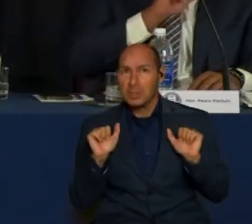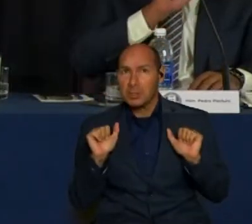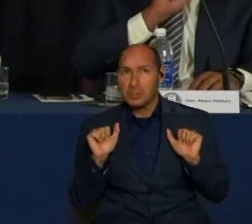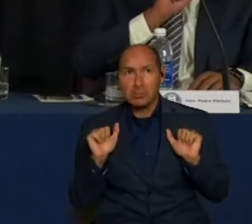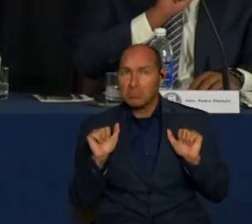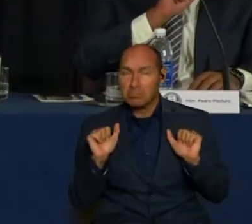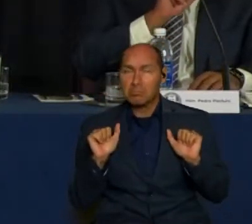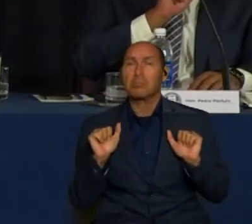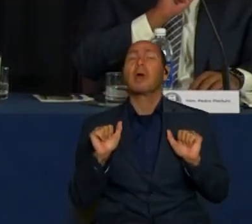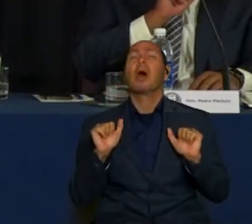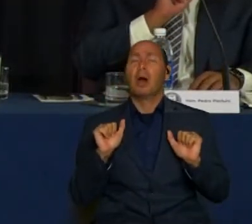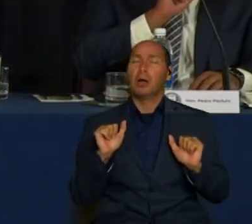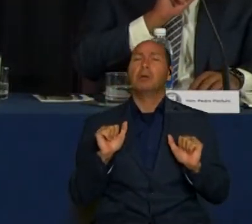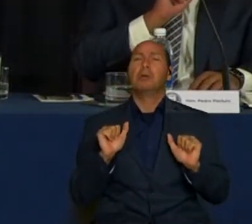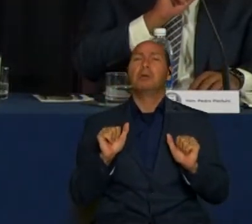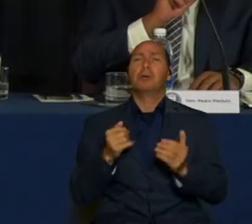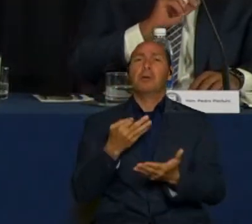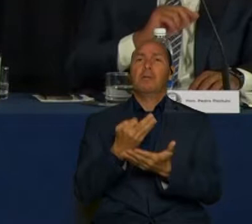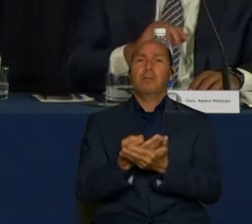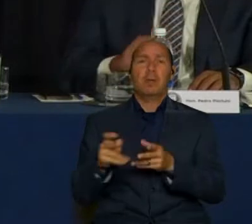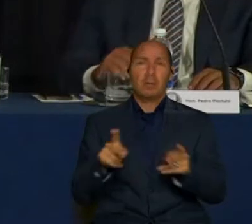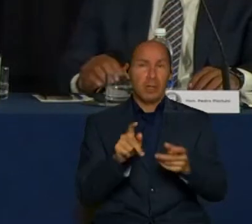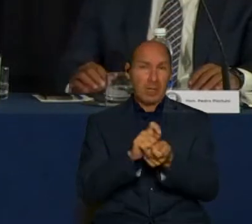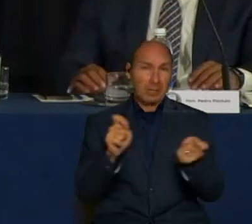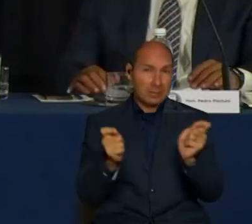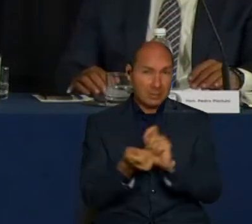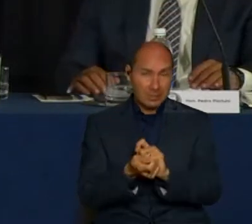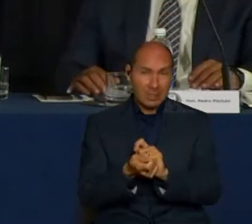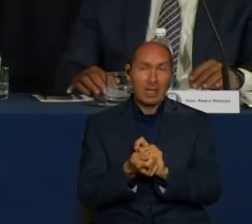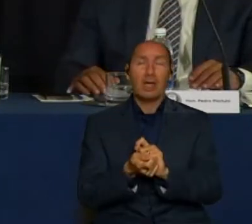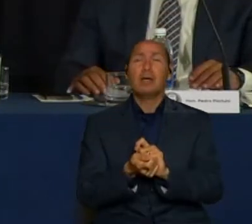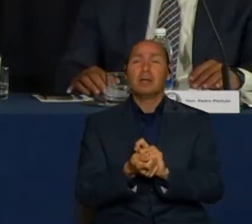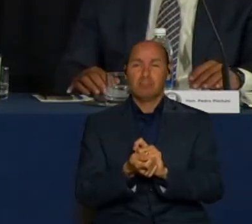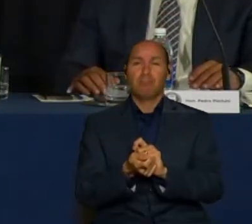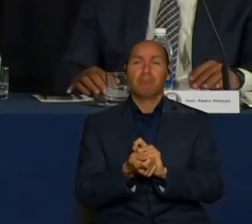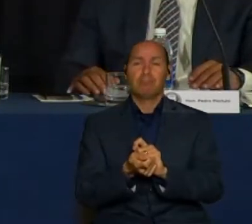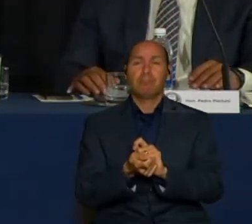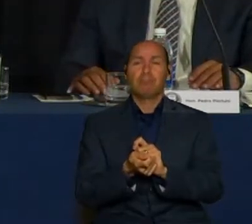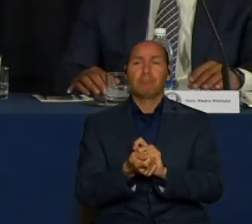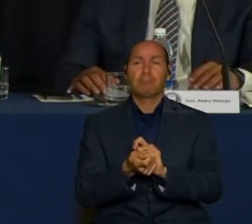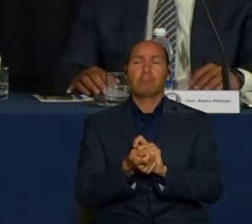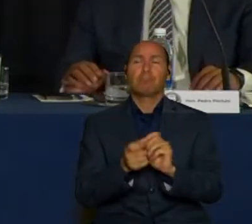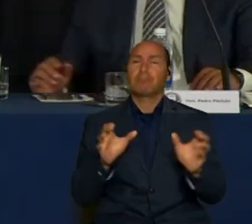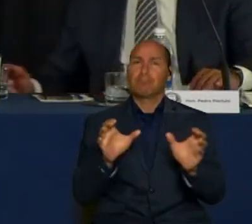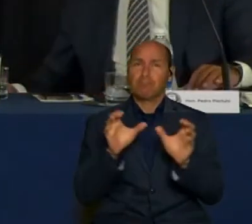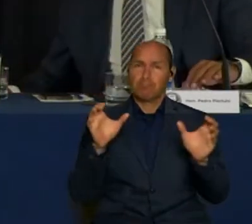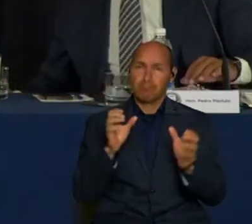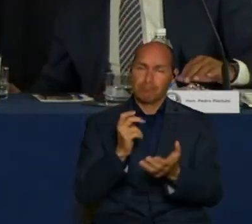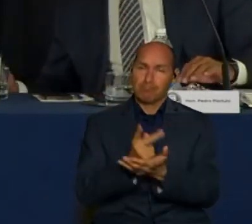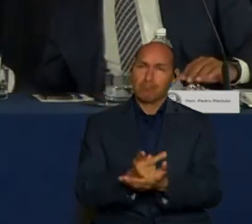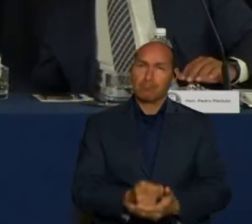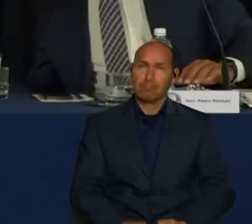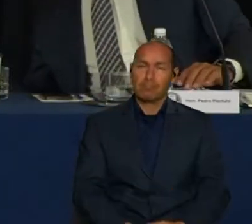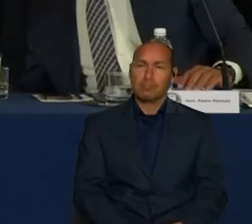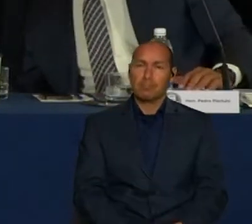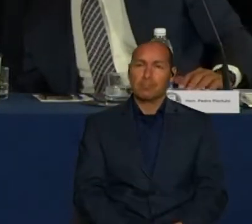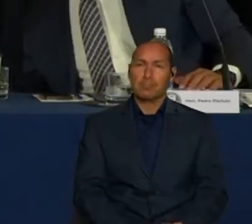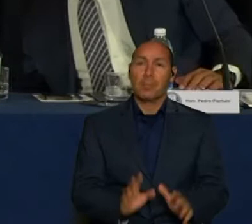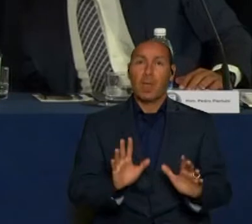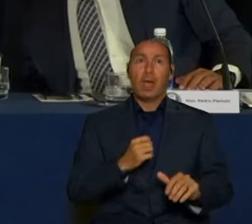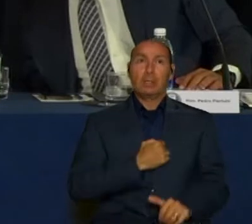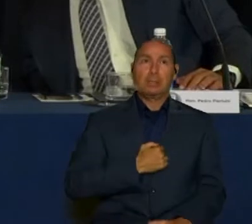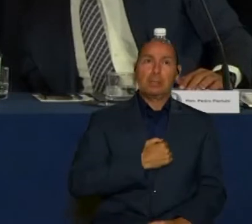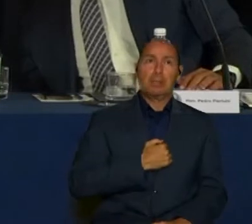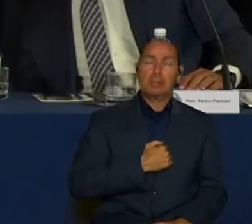the fiscal plan, the revised fiscal plan, is certified. Well, now, I'm sorry.